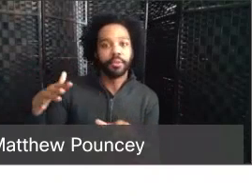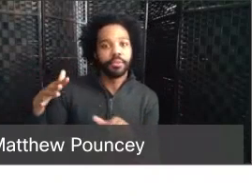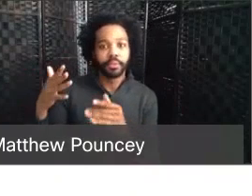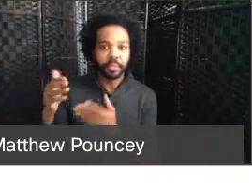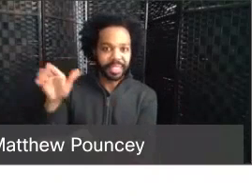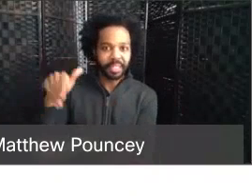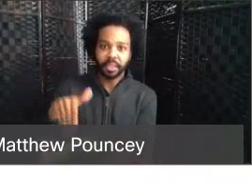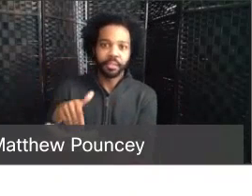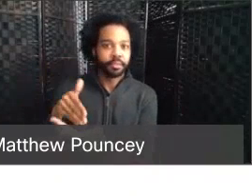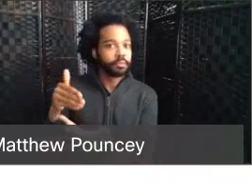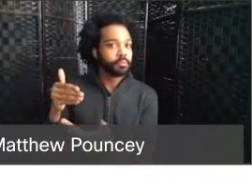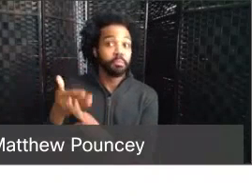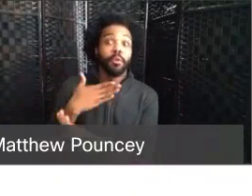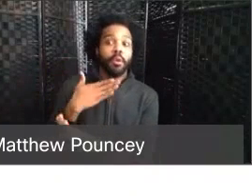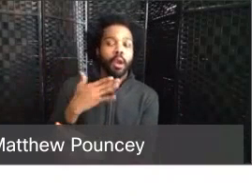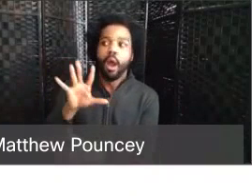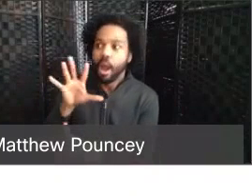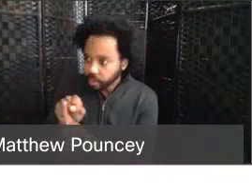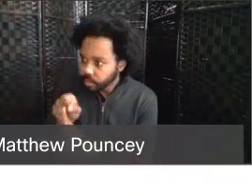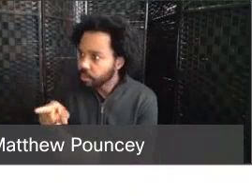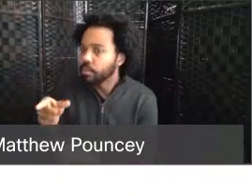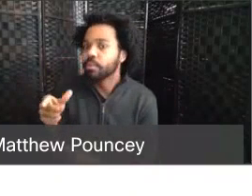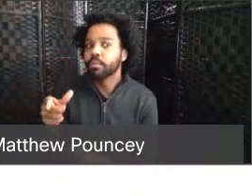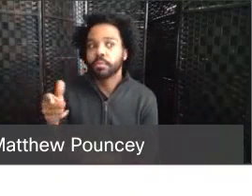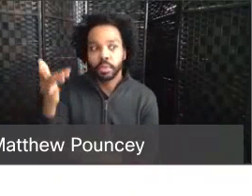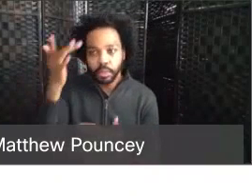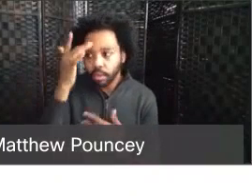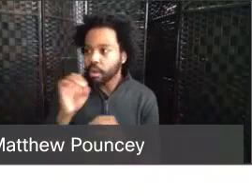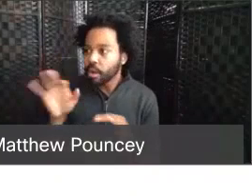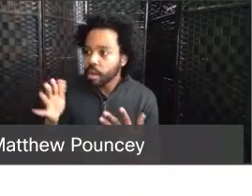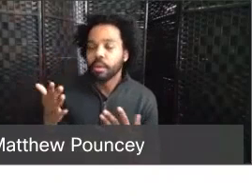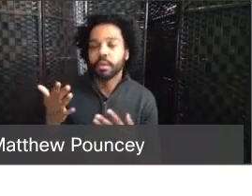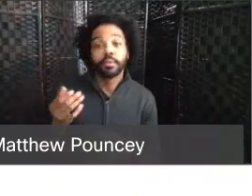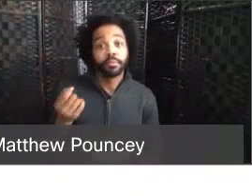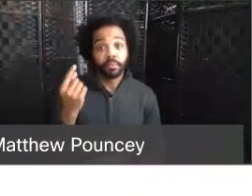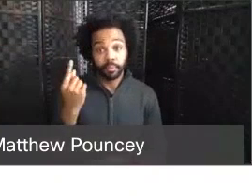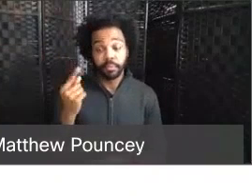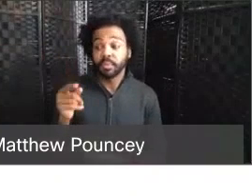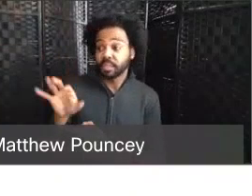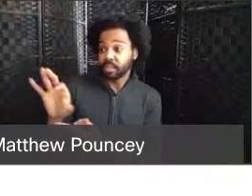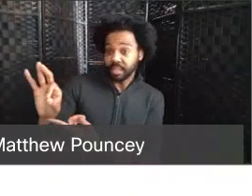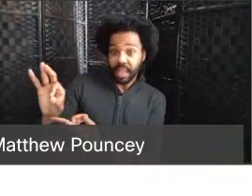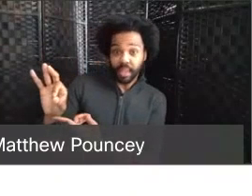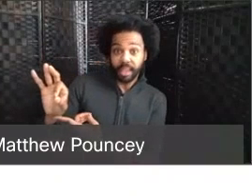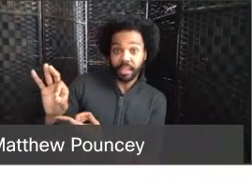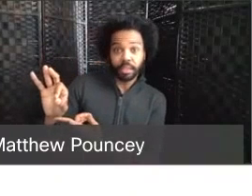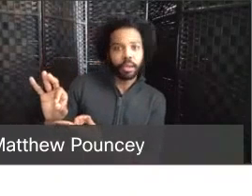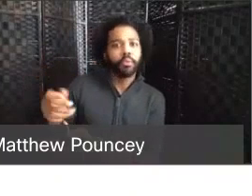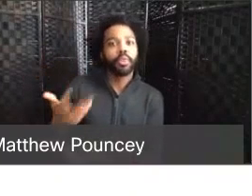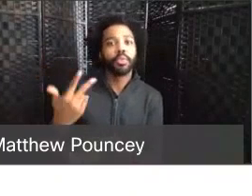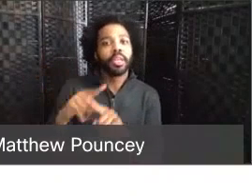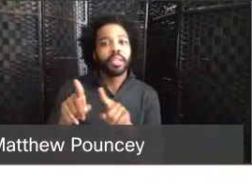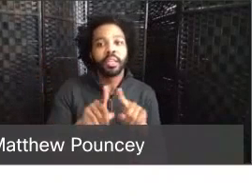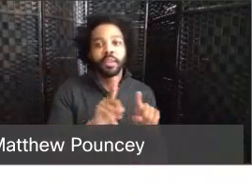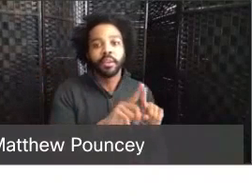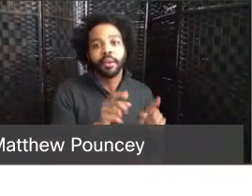it is caught. And so, you know, those 9 are just 3 different placements. There were 4 people in